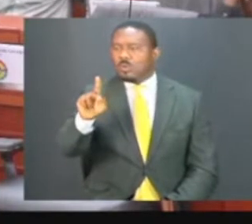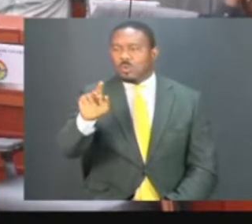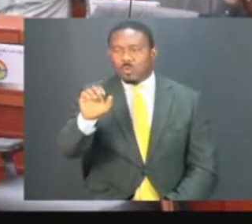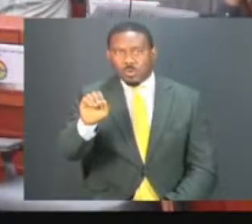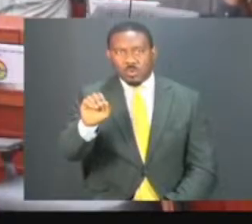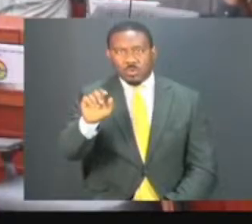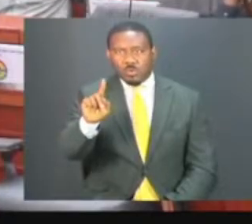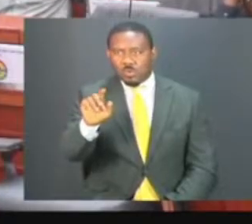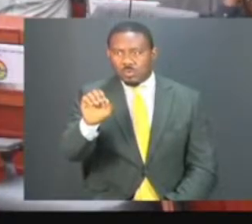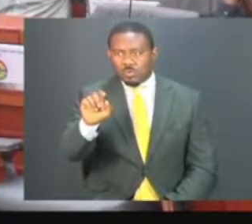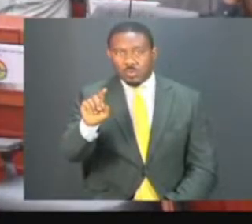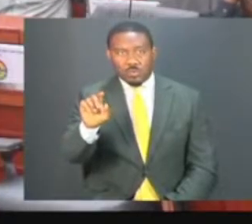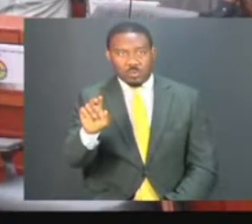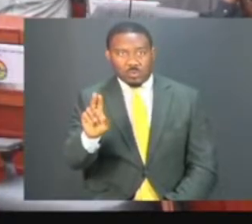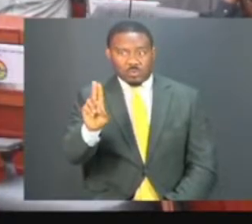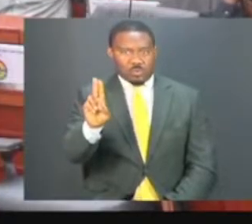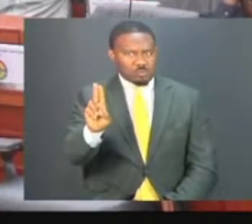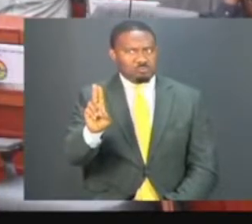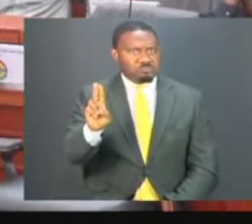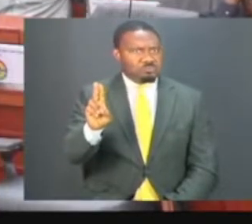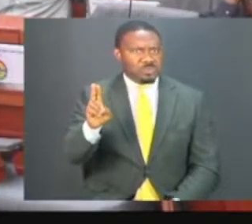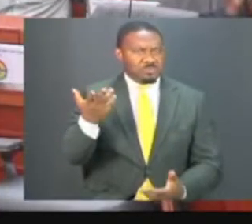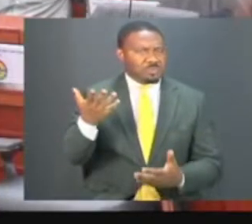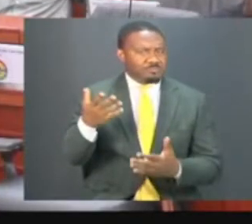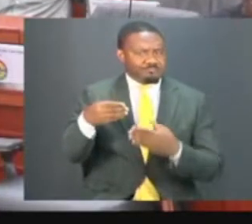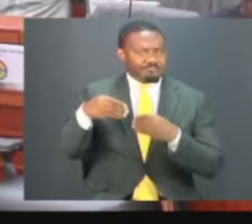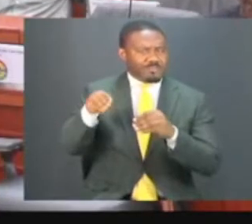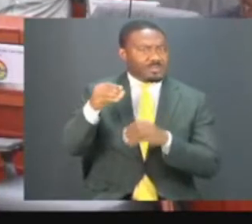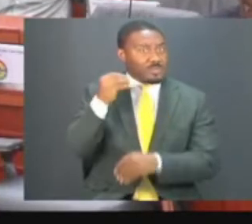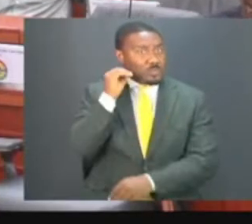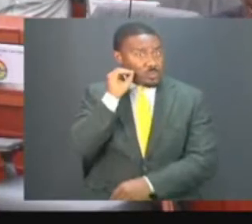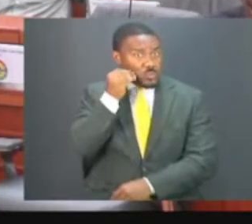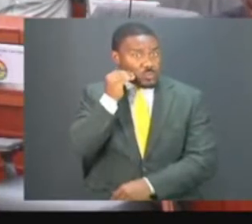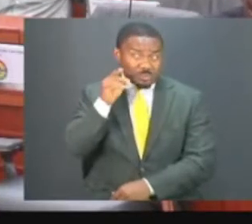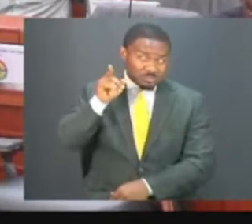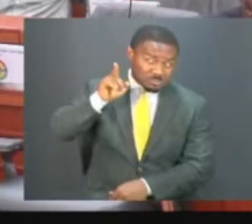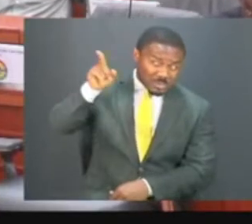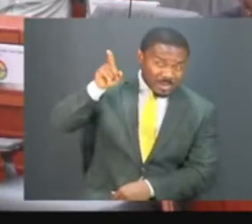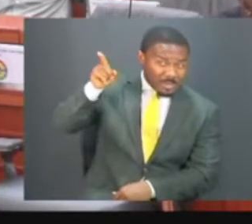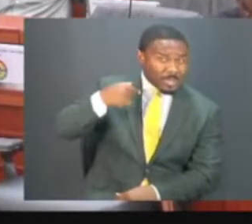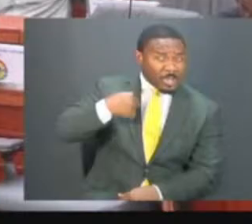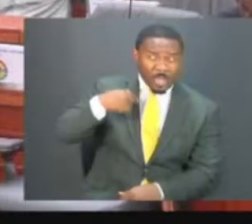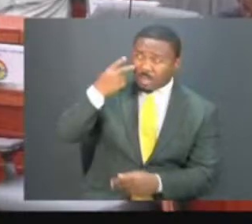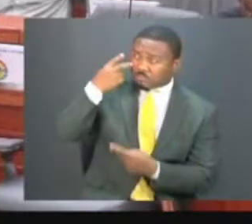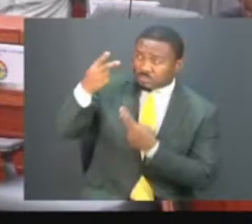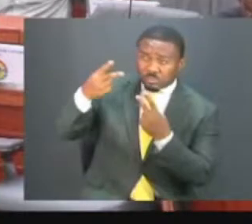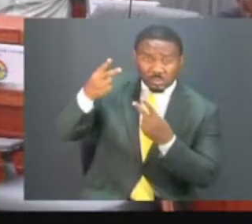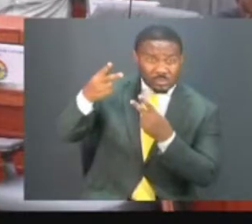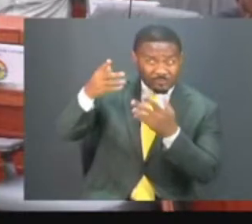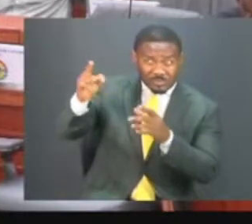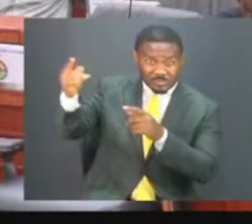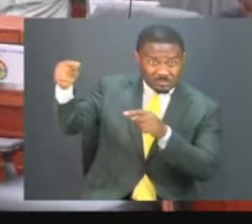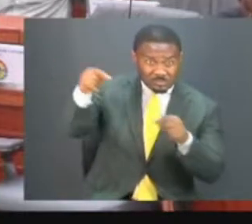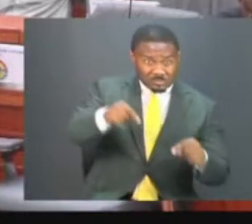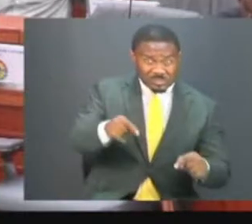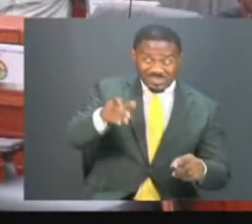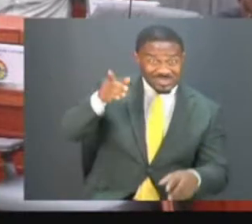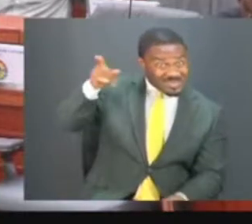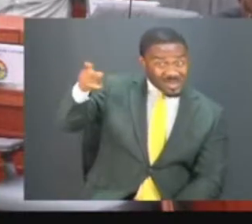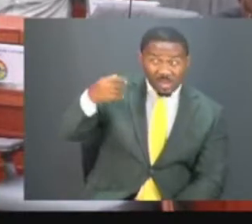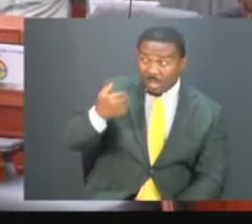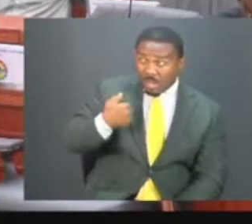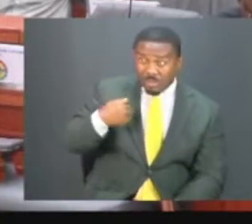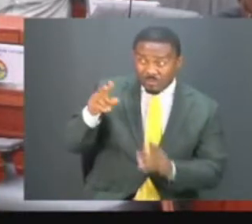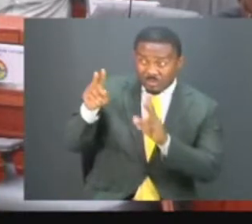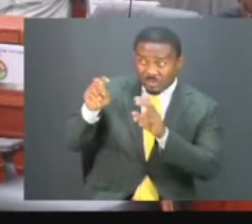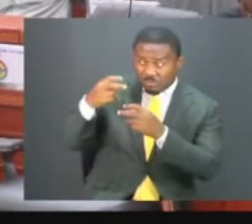north, bring in the onions and sell to those of you who live in Accra here. And they had some issues, so they invited me